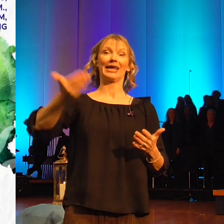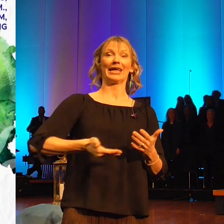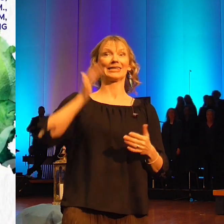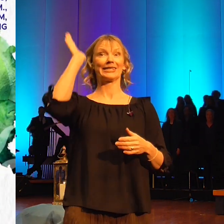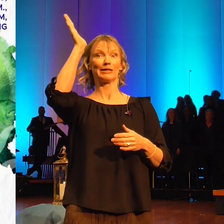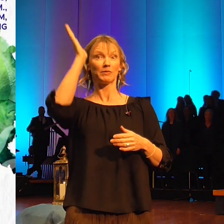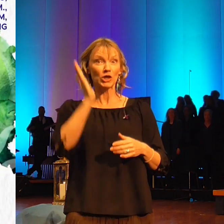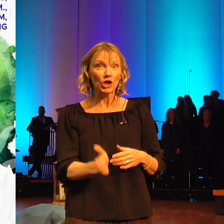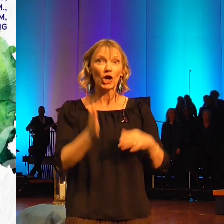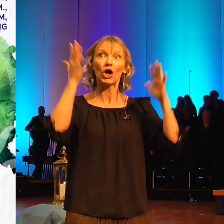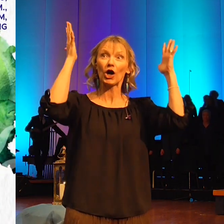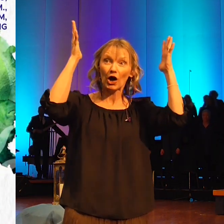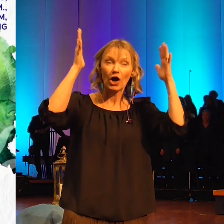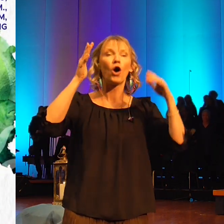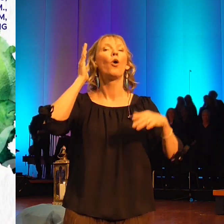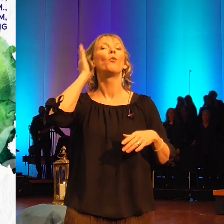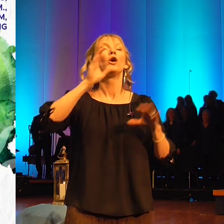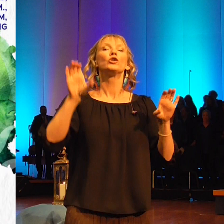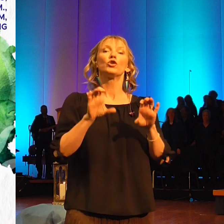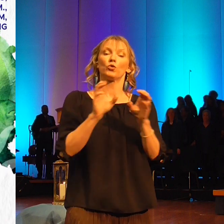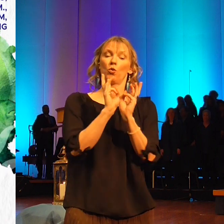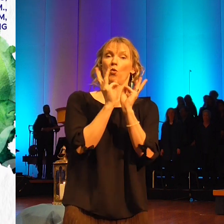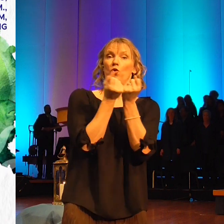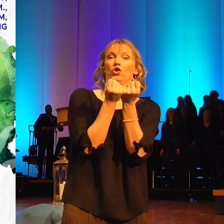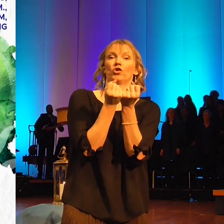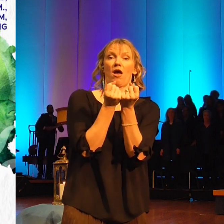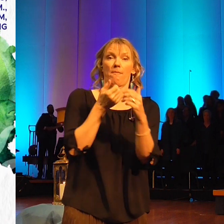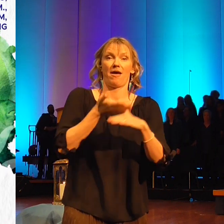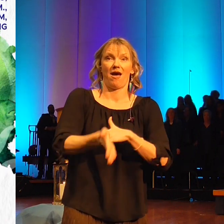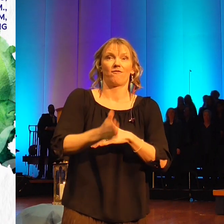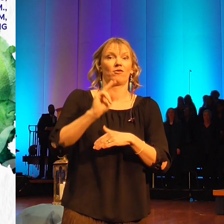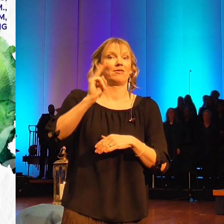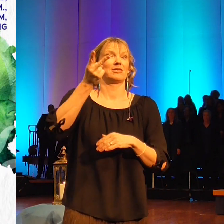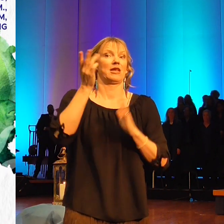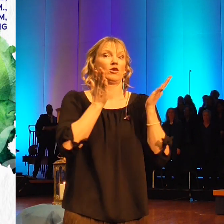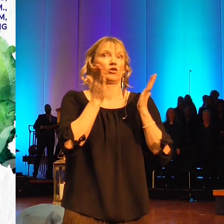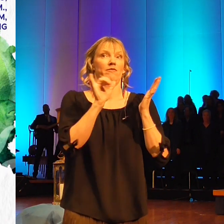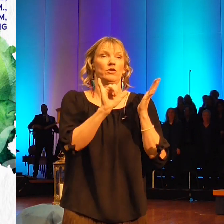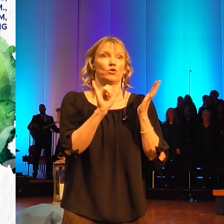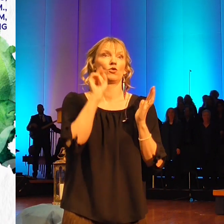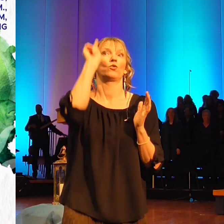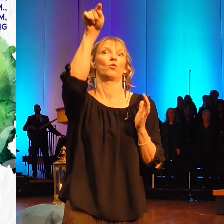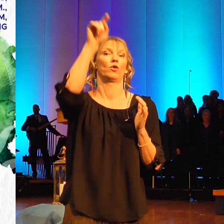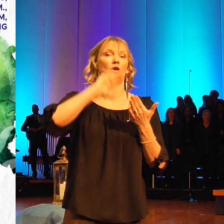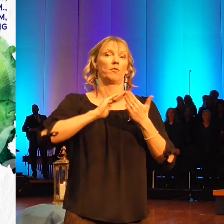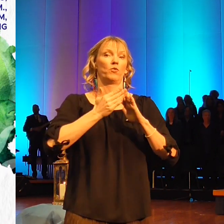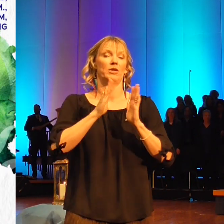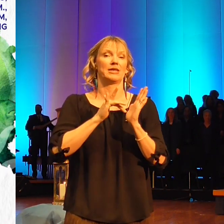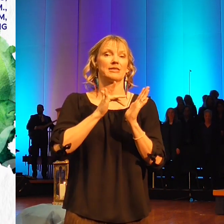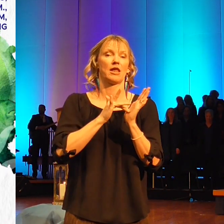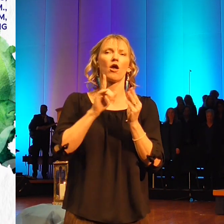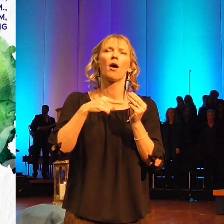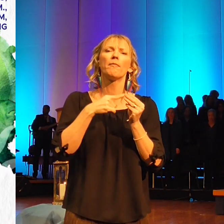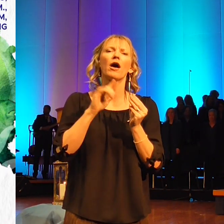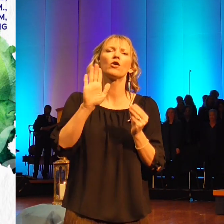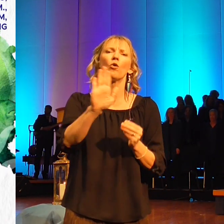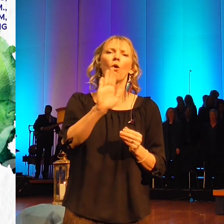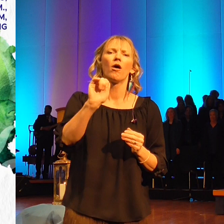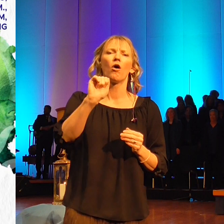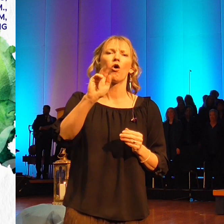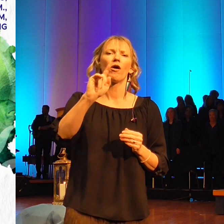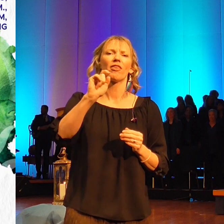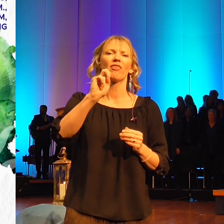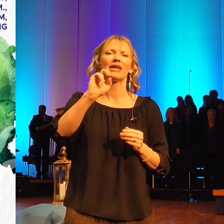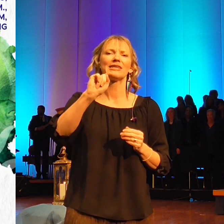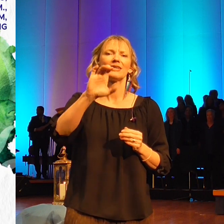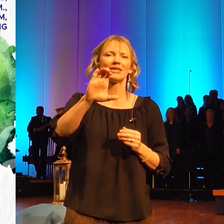Yeah. And she's also going to do a workshop after the second service over in the community center about your authentic voice and finding